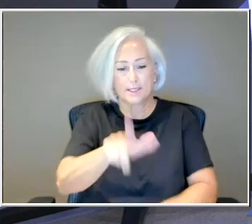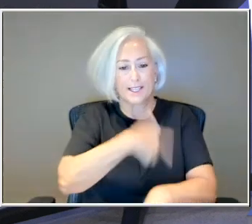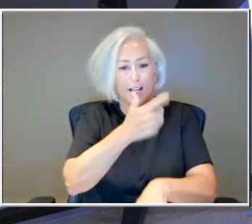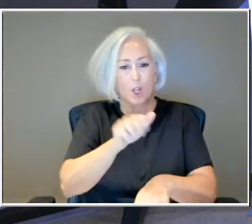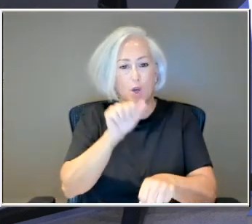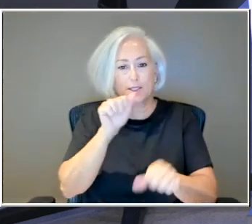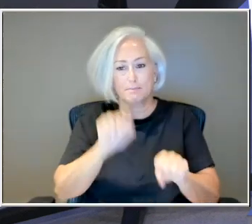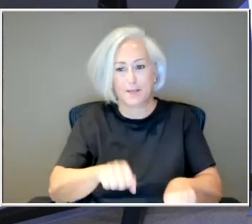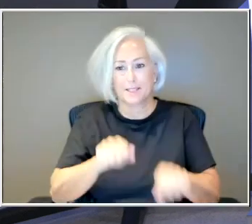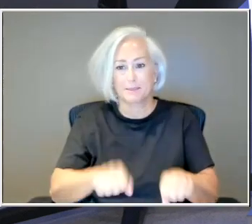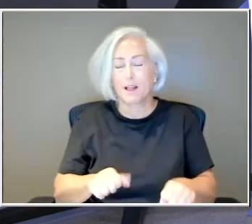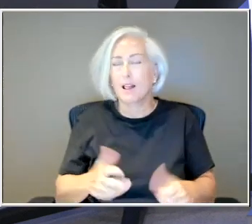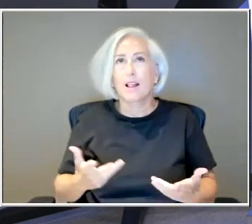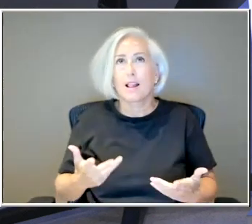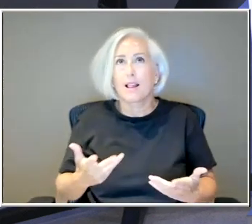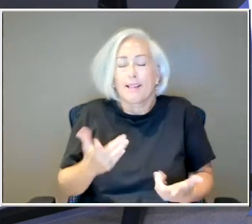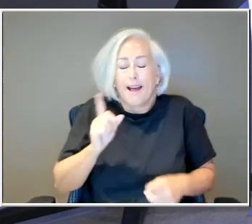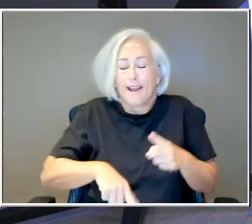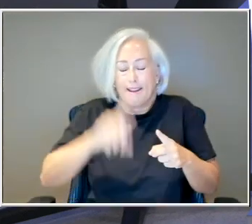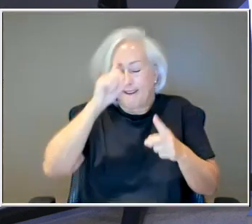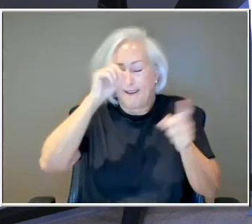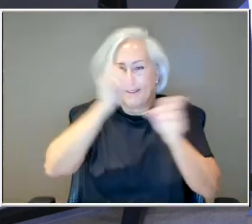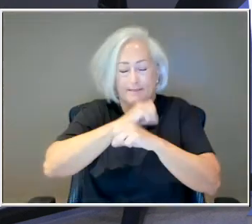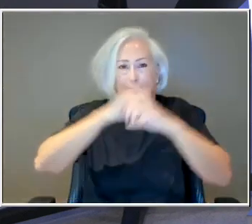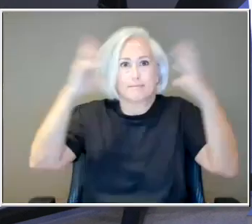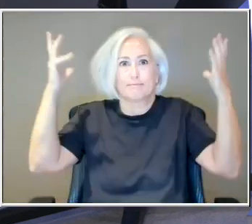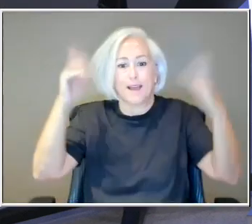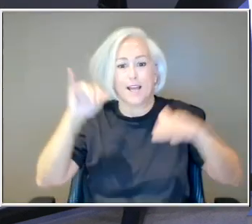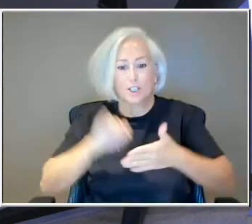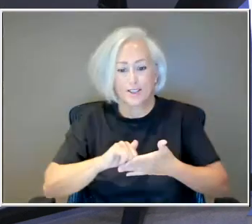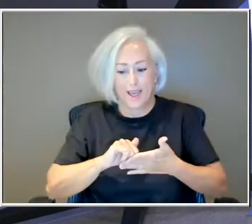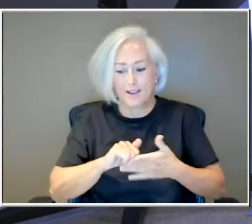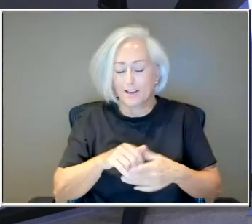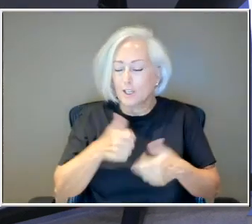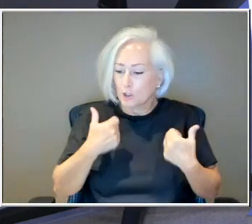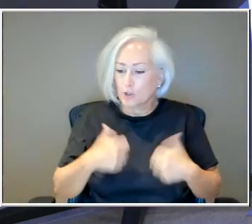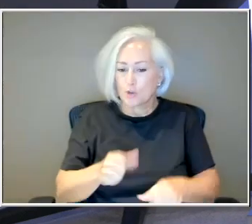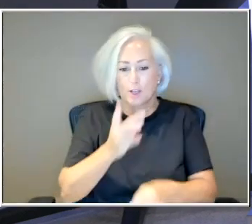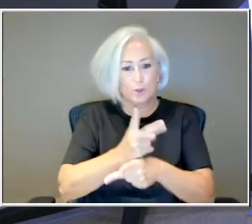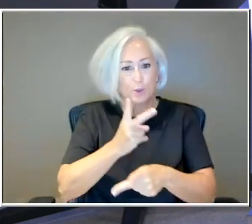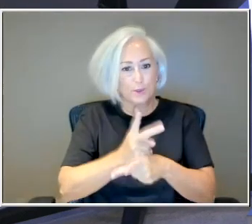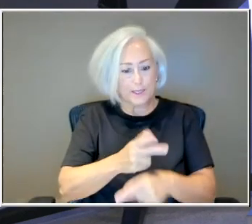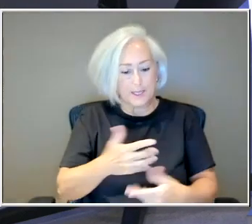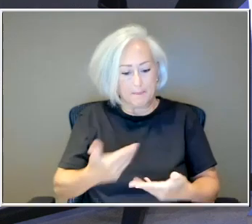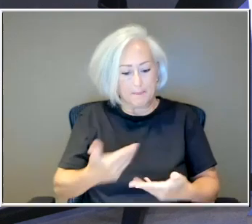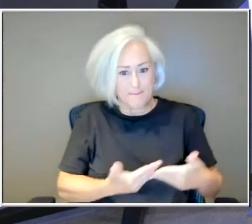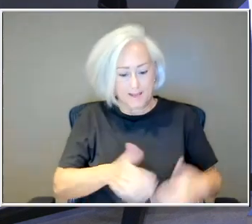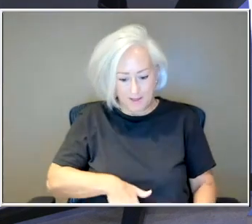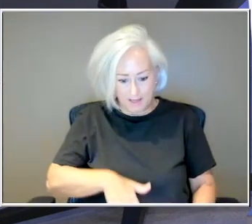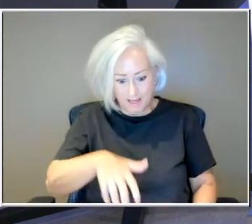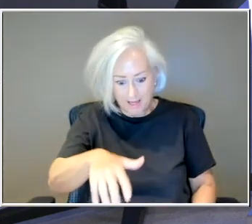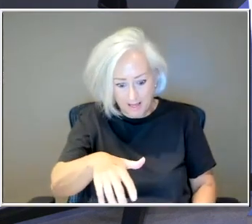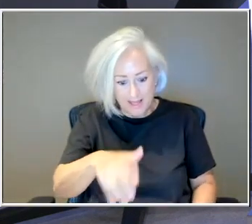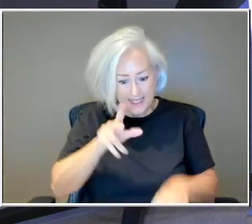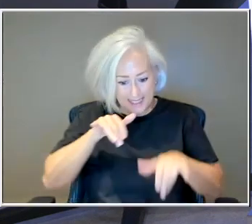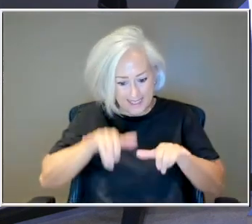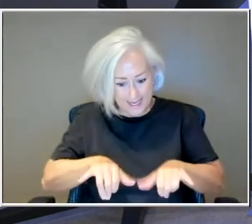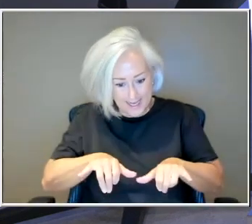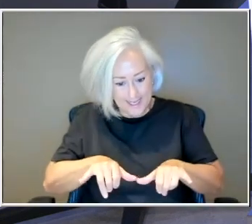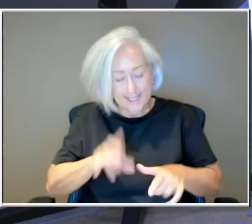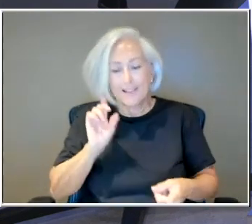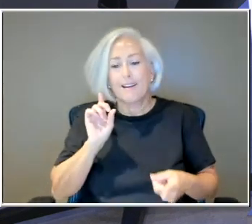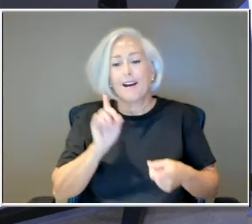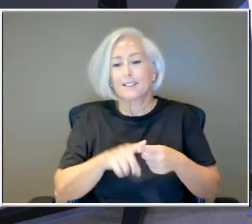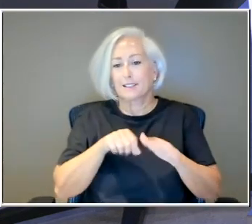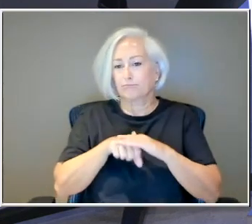It's hard to get your head around that, right? I mean, you're just trying to keep a baby safe and get a baby here. So you got to follow the timeline here with us, because